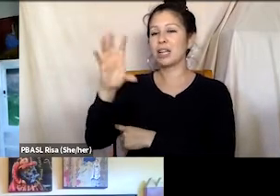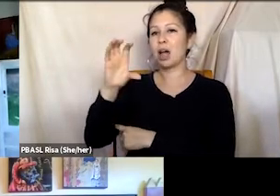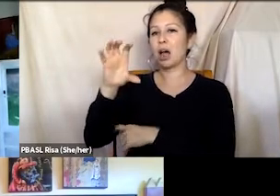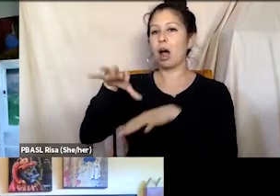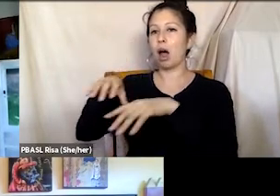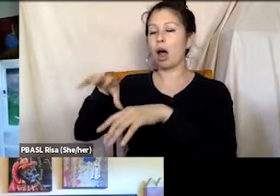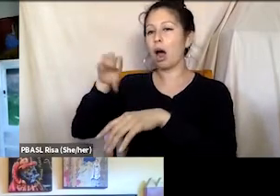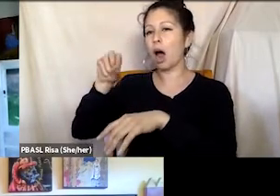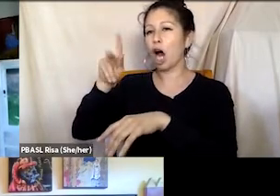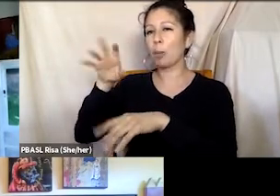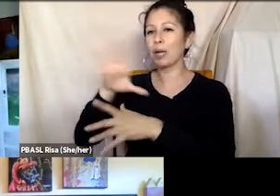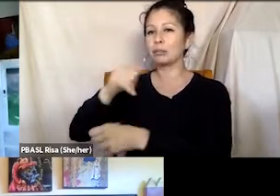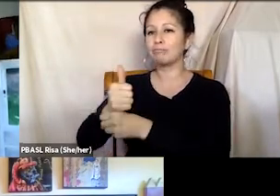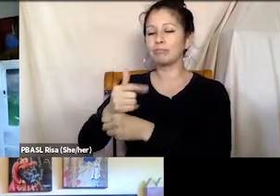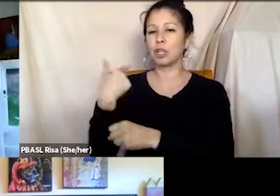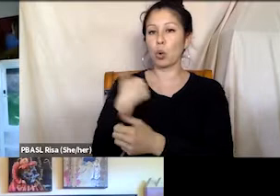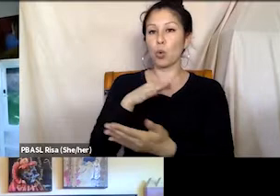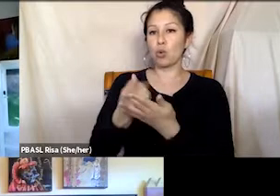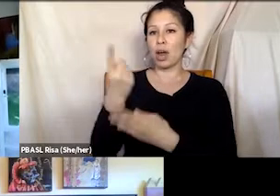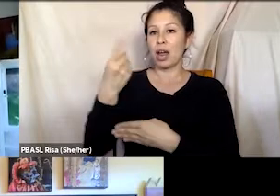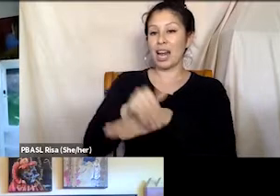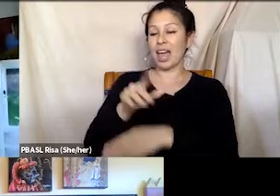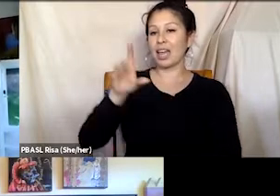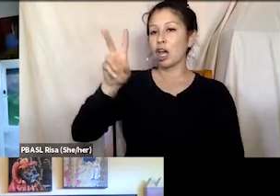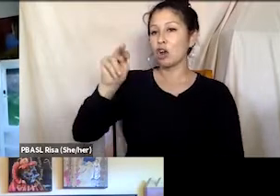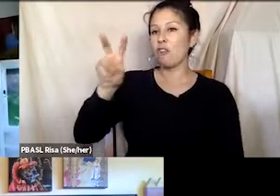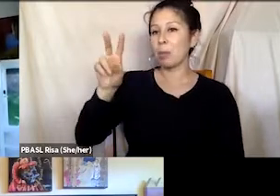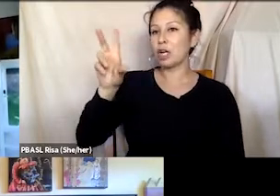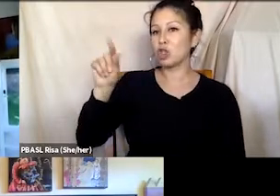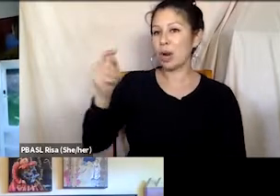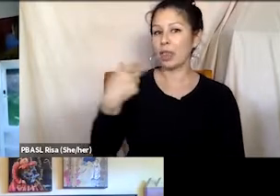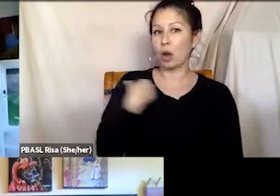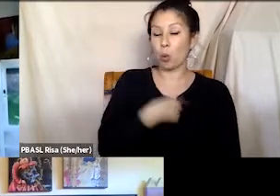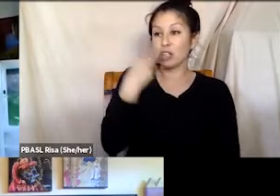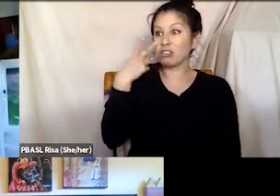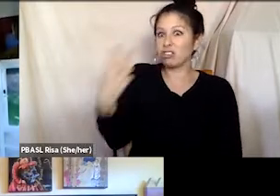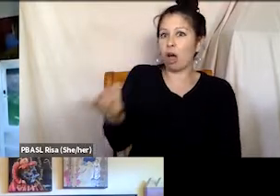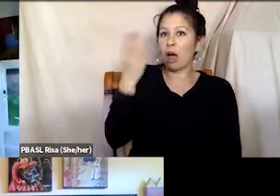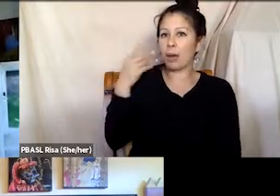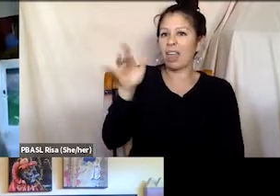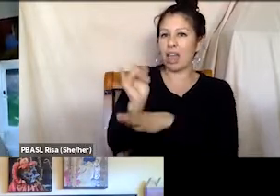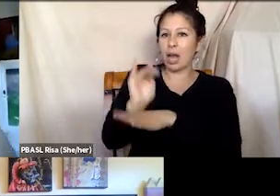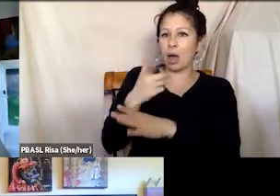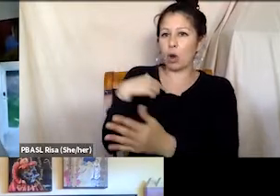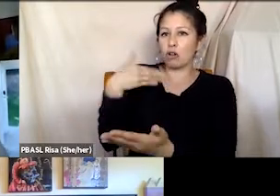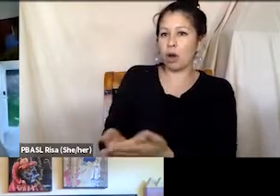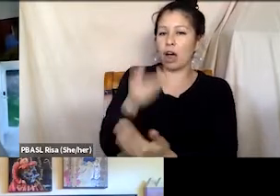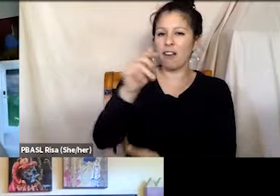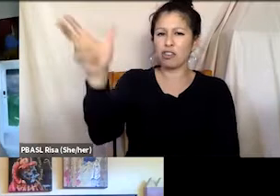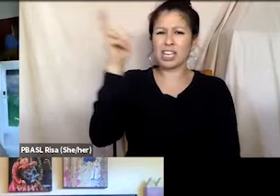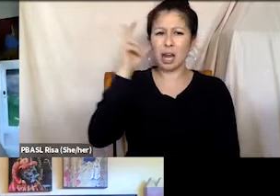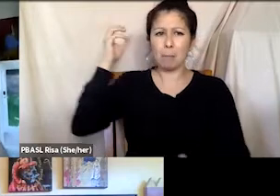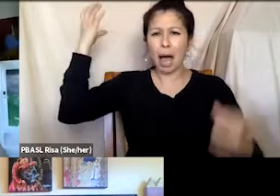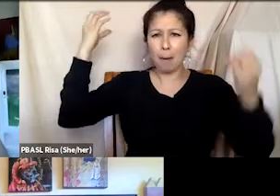the movement, and we arrived the night of November 20th. And this is what we saw and experienced. You could hear the